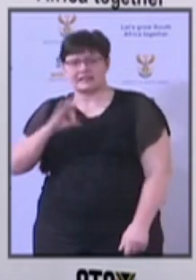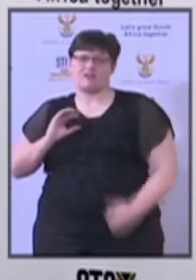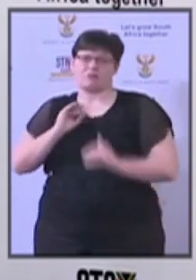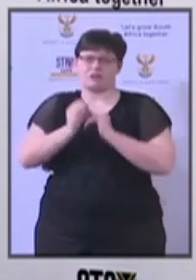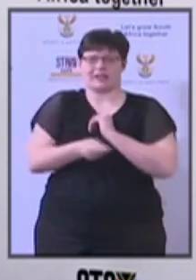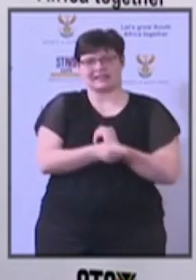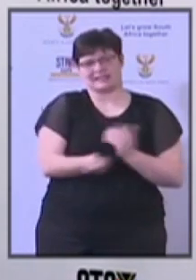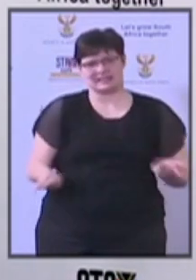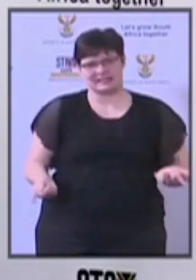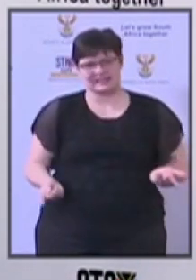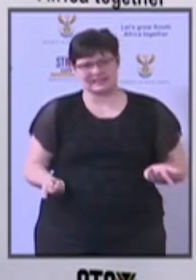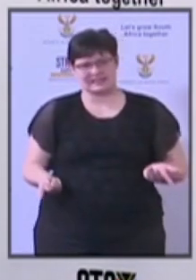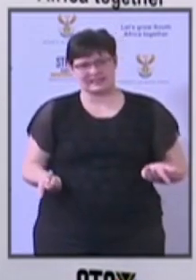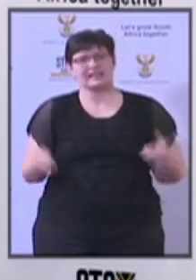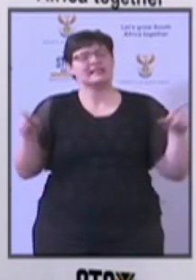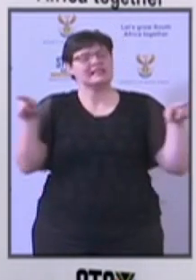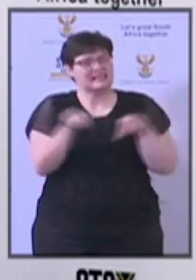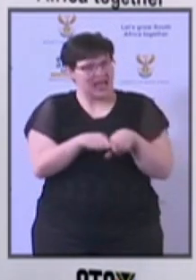also protects